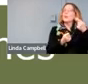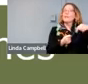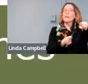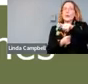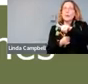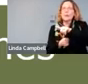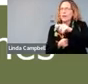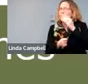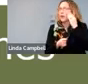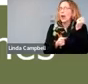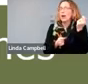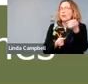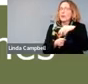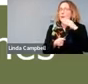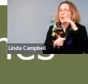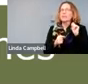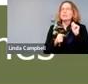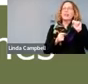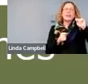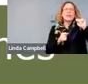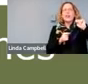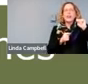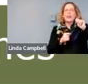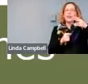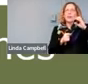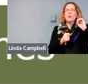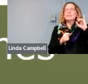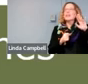crayfish, and a new one for all of us,